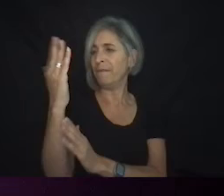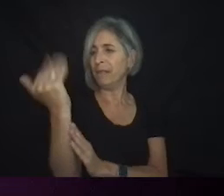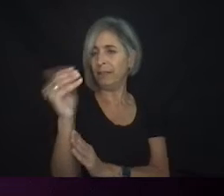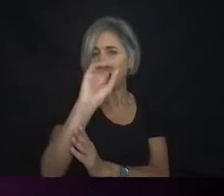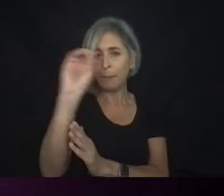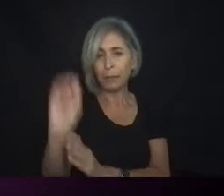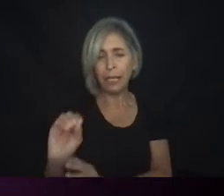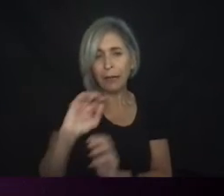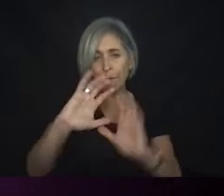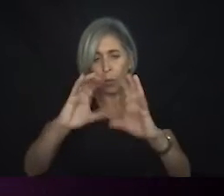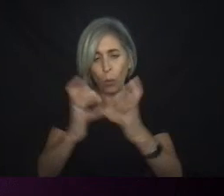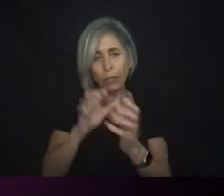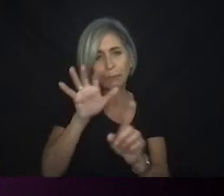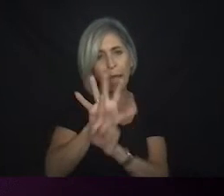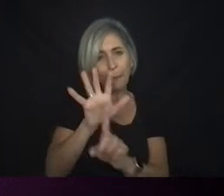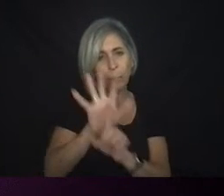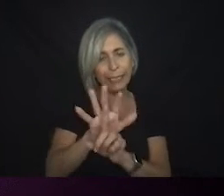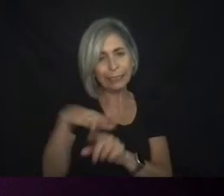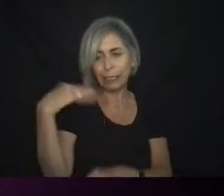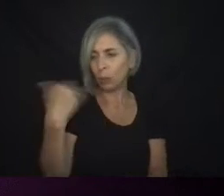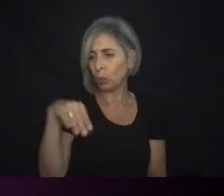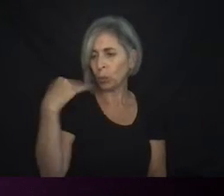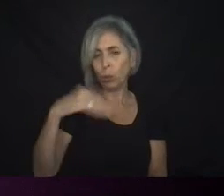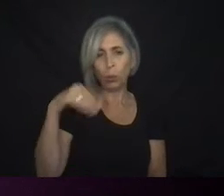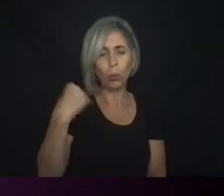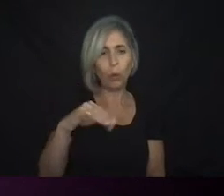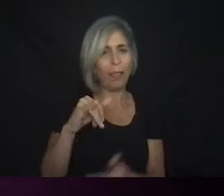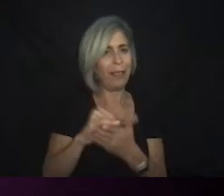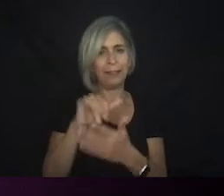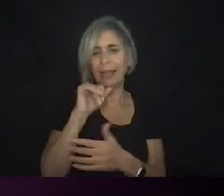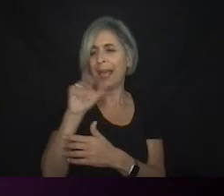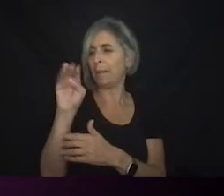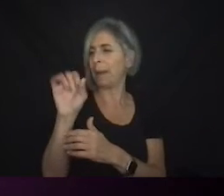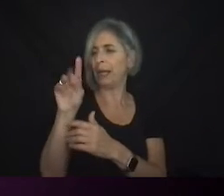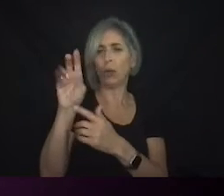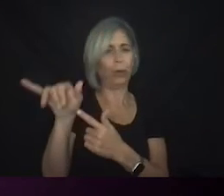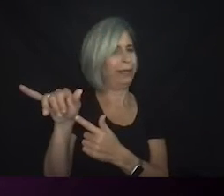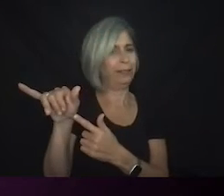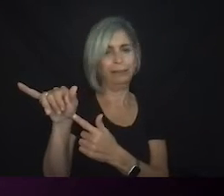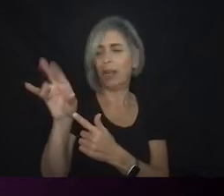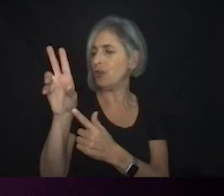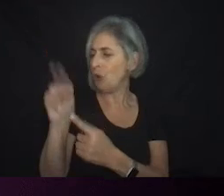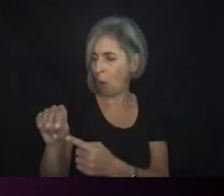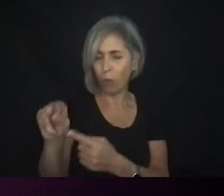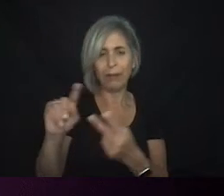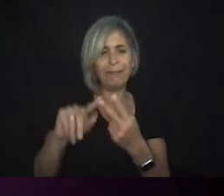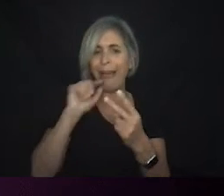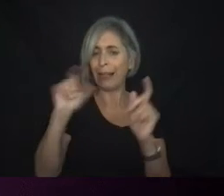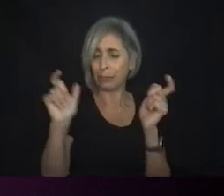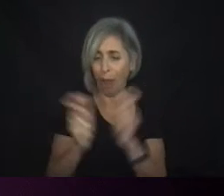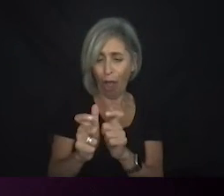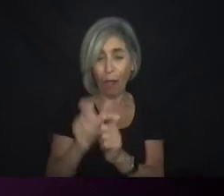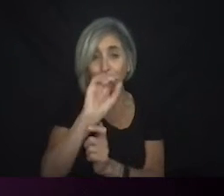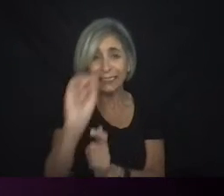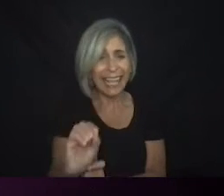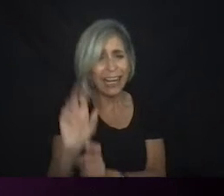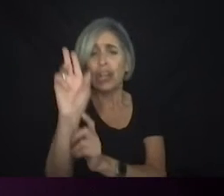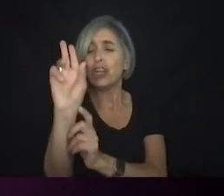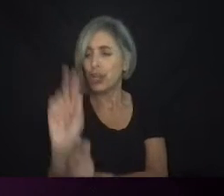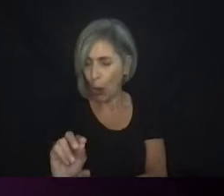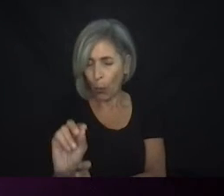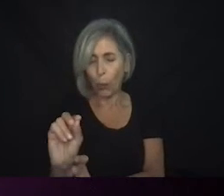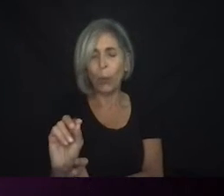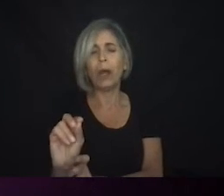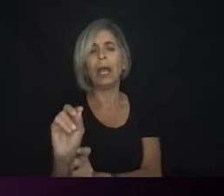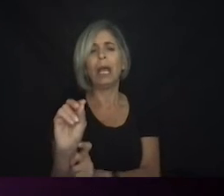of the world's population. So this is not a minority group. This is not, a small percentage of people that they're